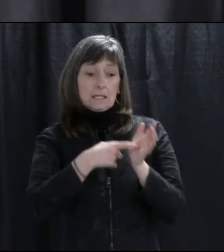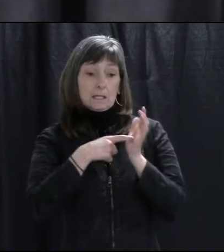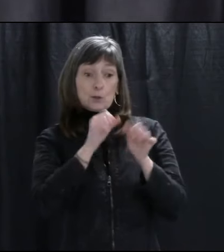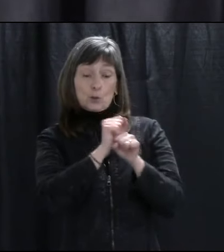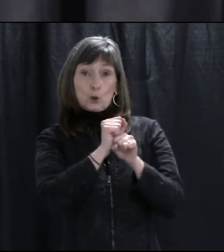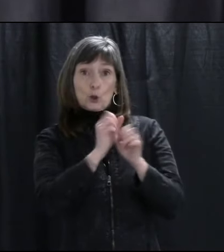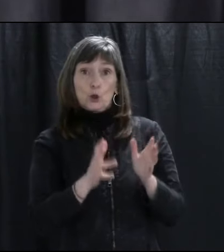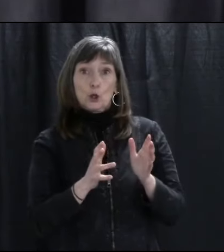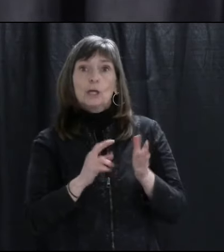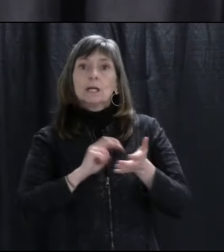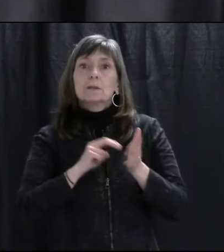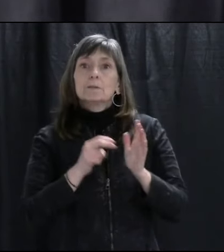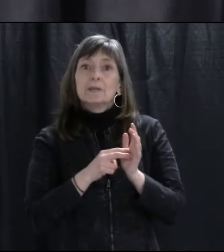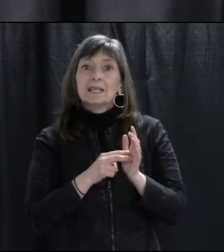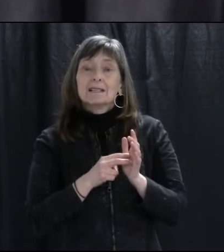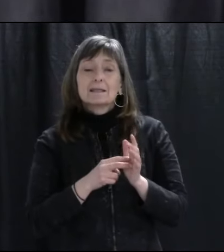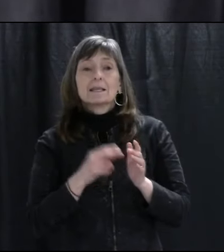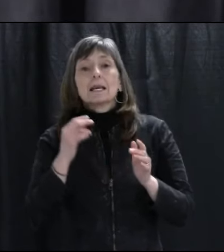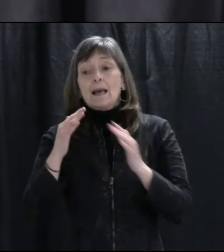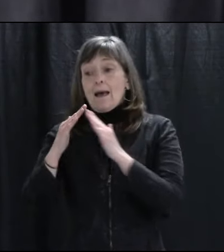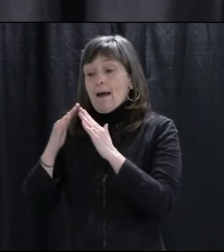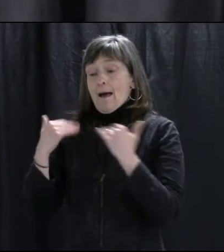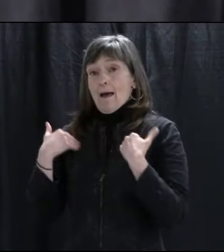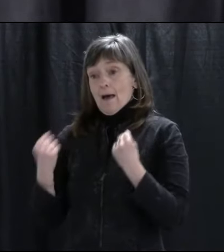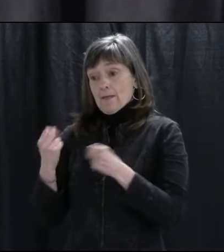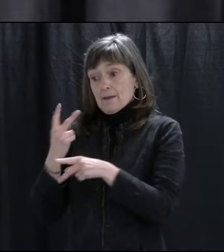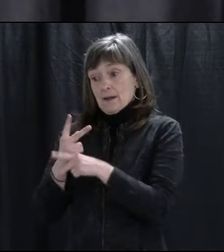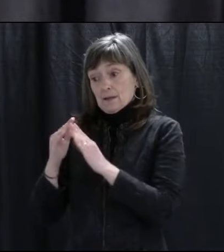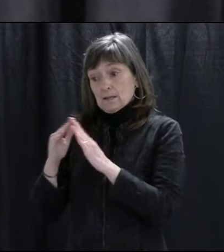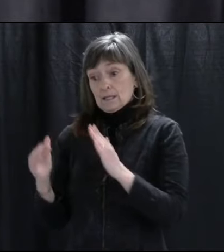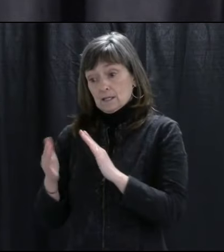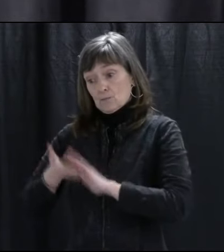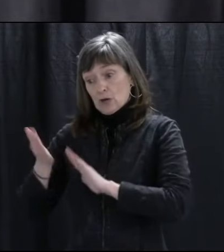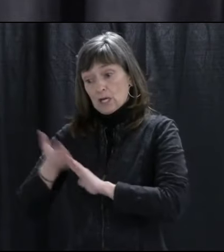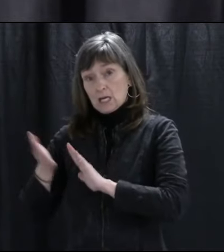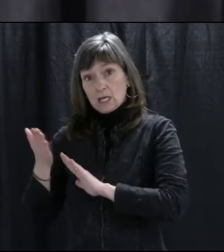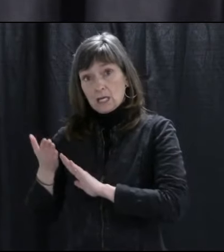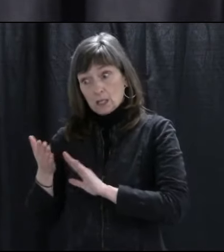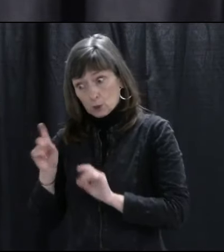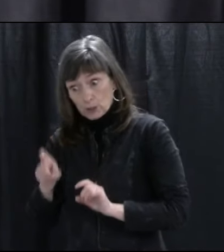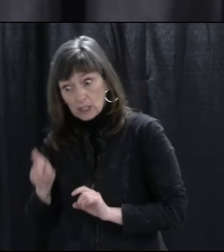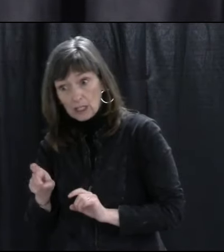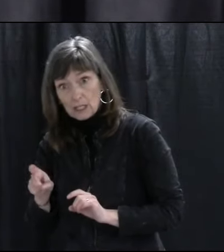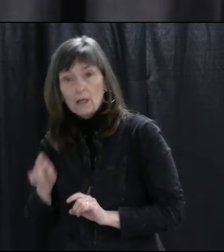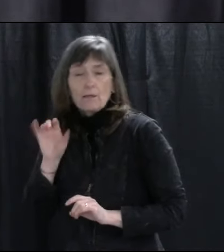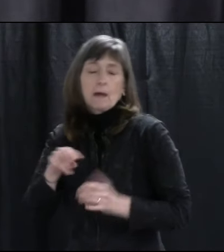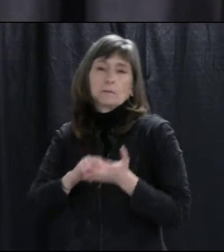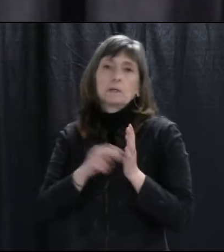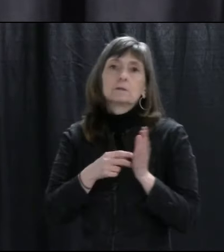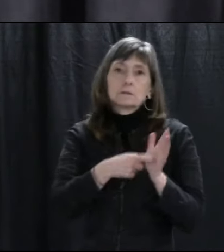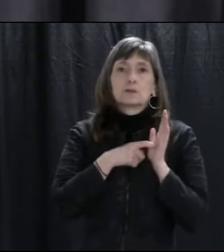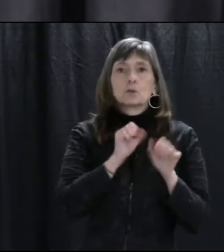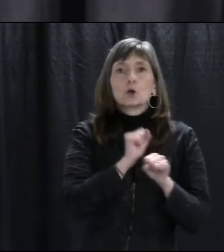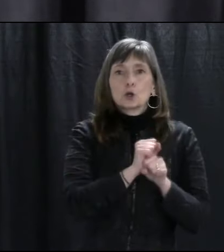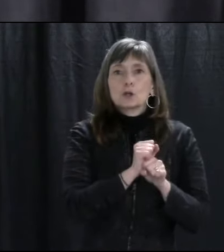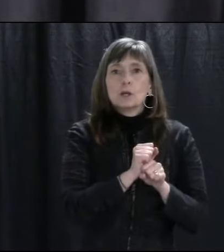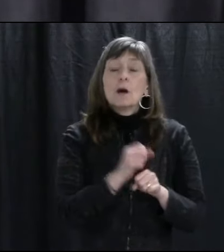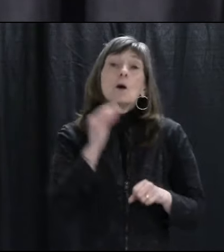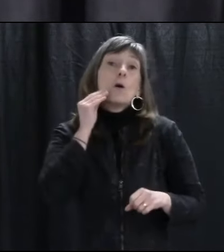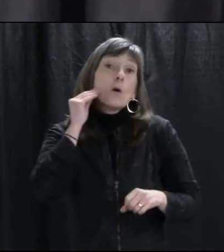you're necessary to the functioning of the healthcare system. And the short answer is you are. We cannot manage without you. We